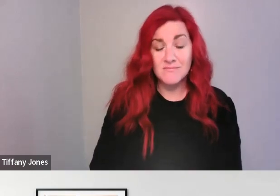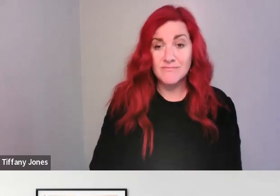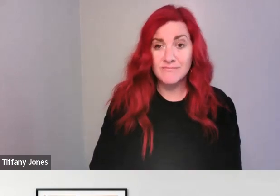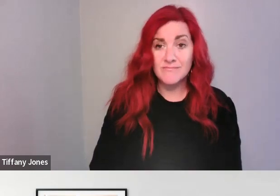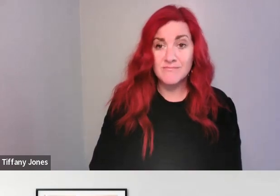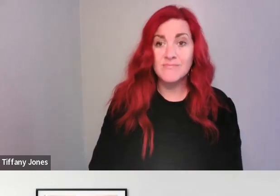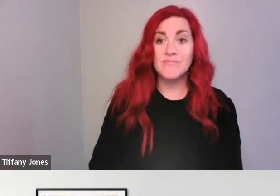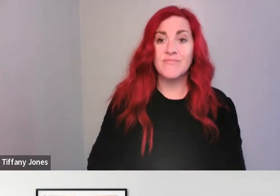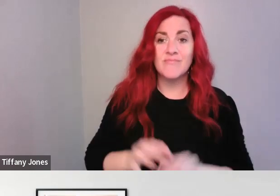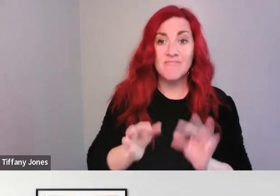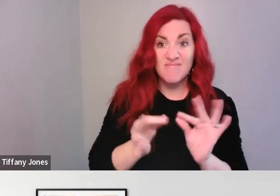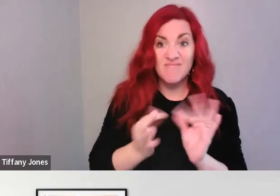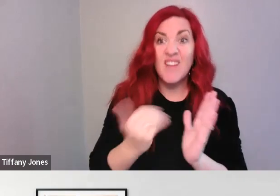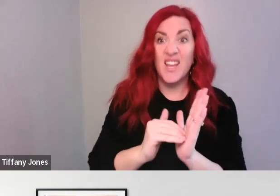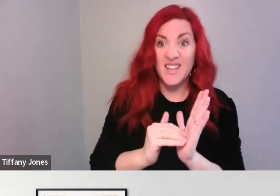But like I said,